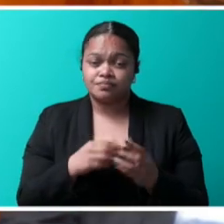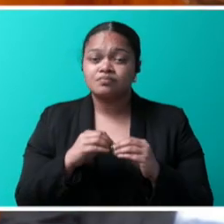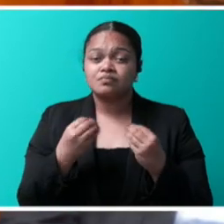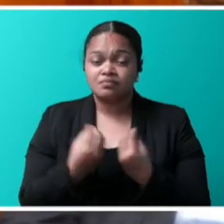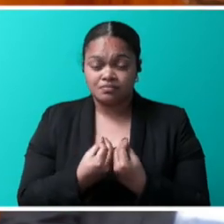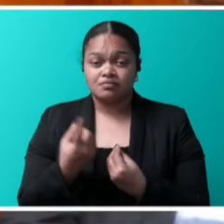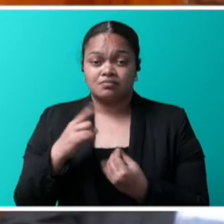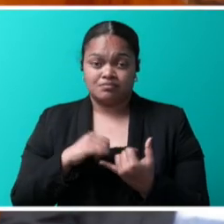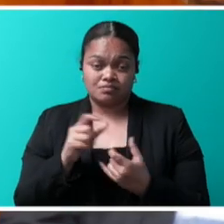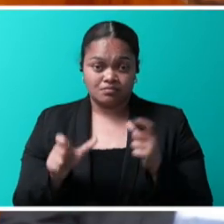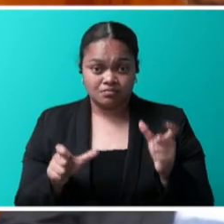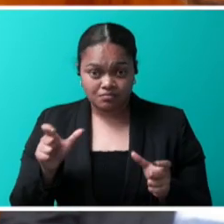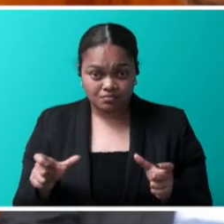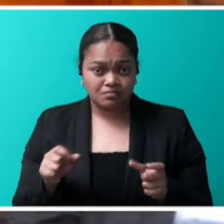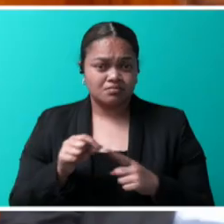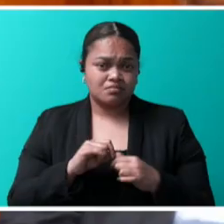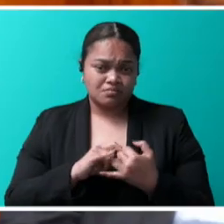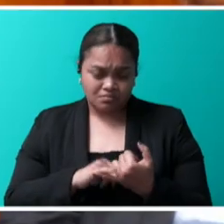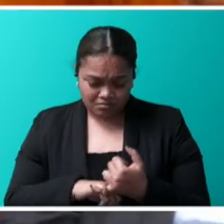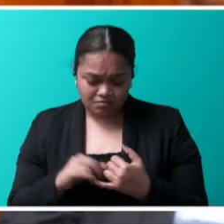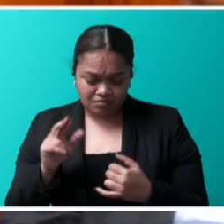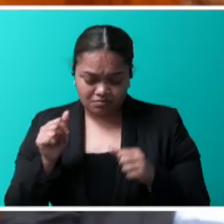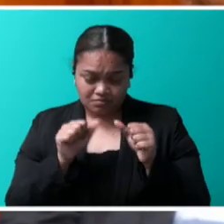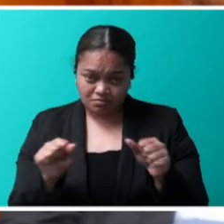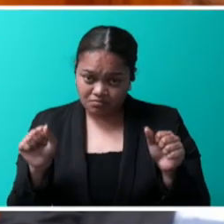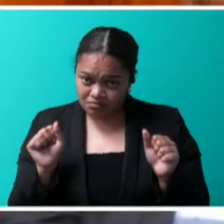stakeholders, the Permanent Secretary for Agriculture